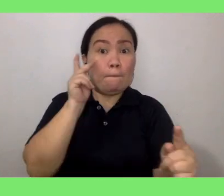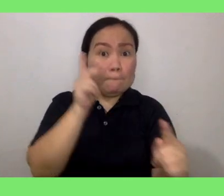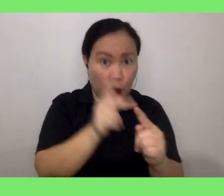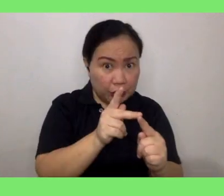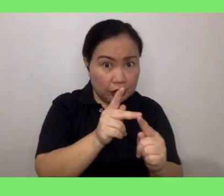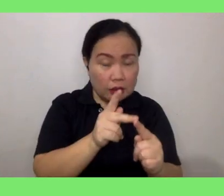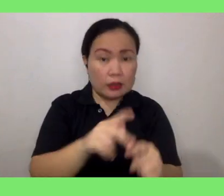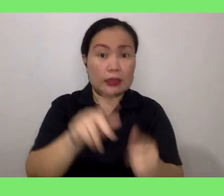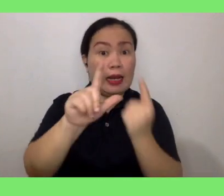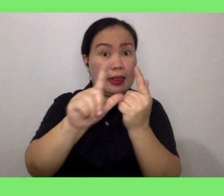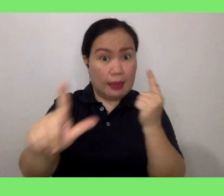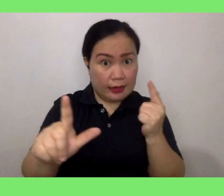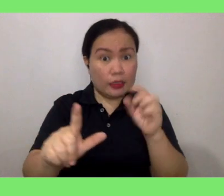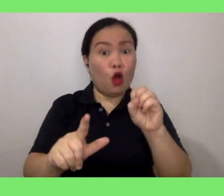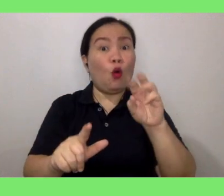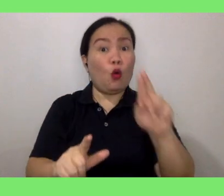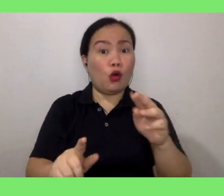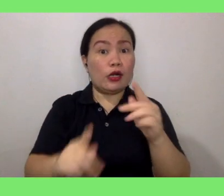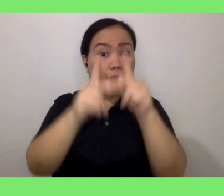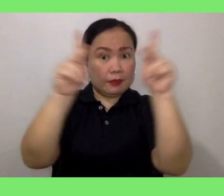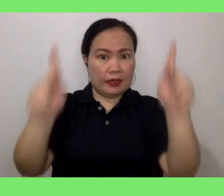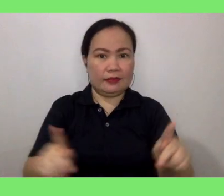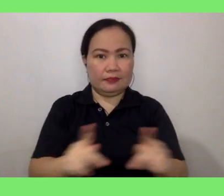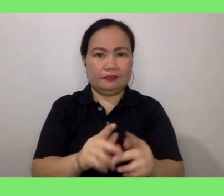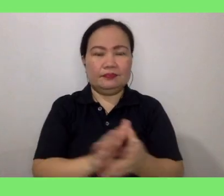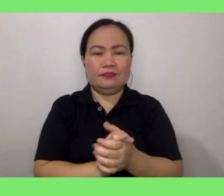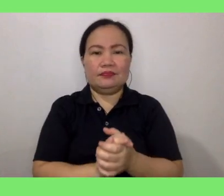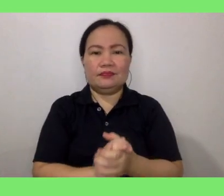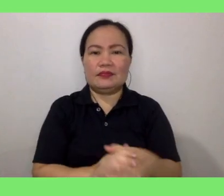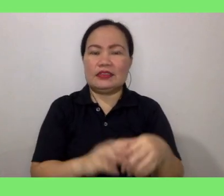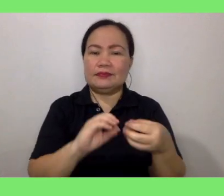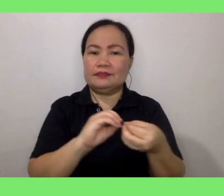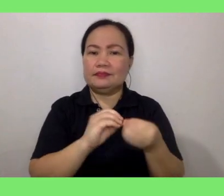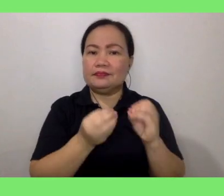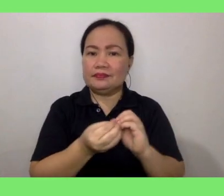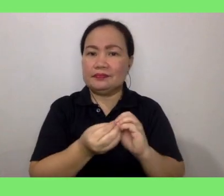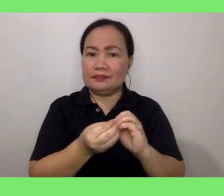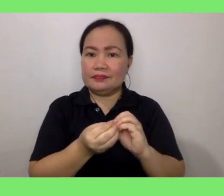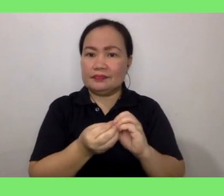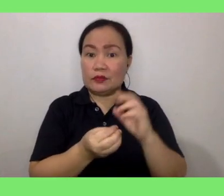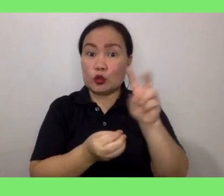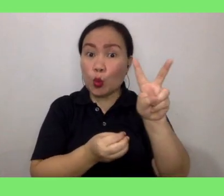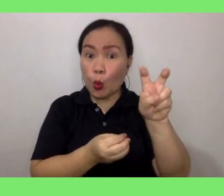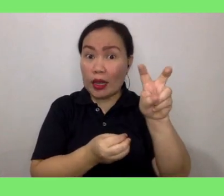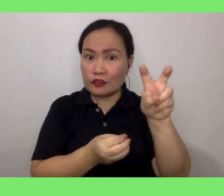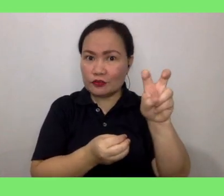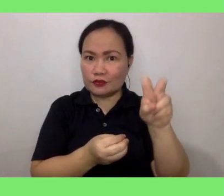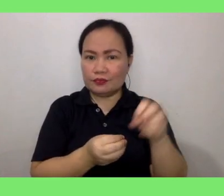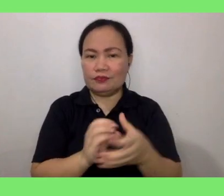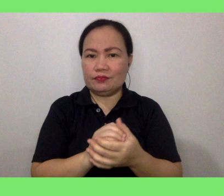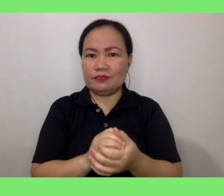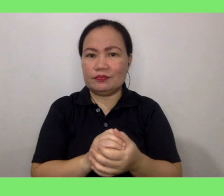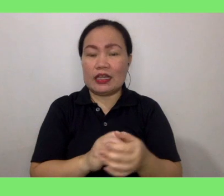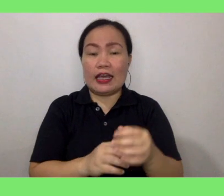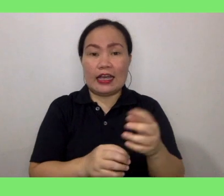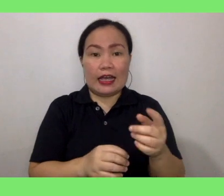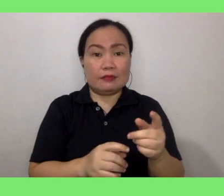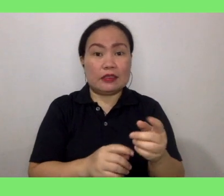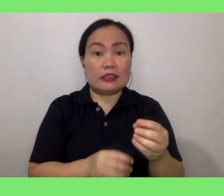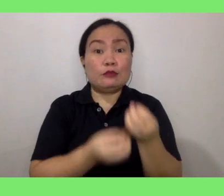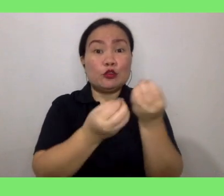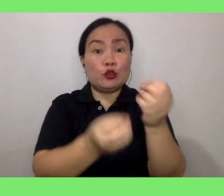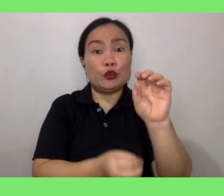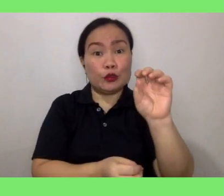a point, a line, or a plane. So, I have here 12 items. So, I'm giving you 10